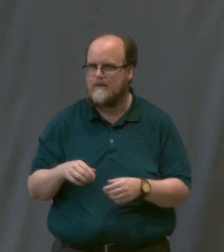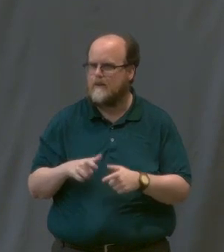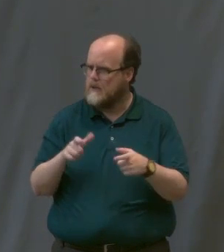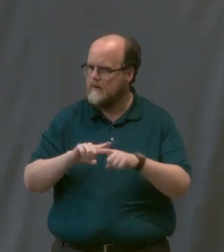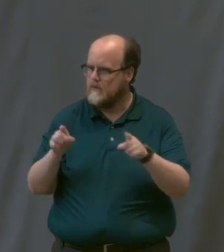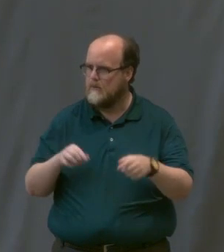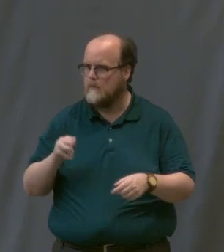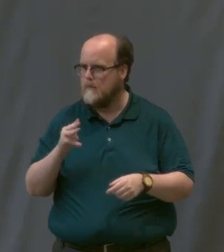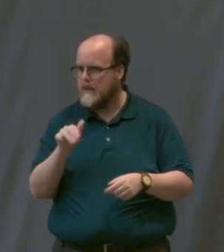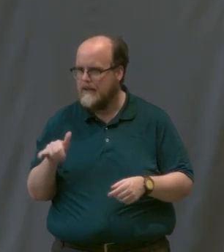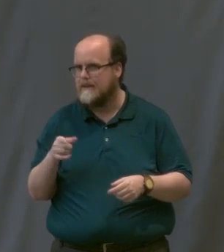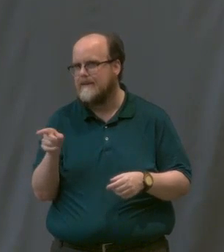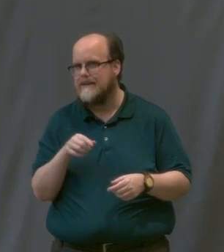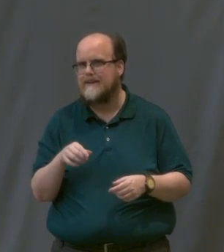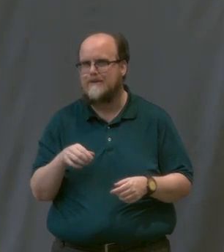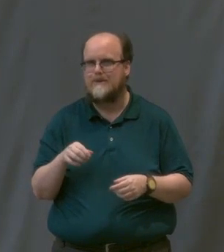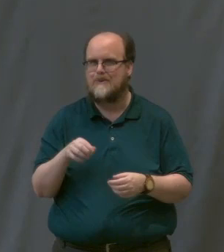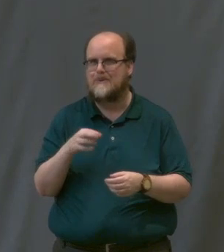peace?